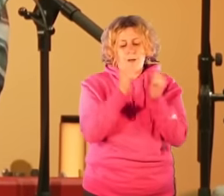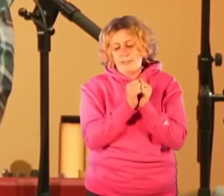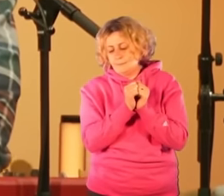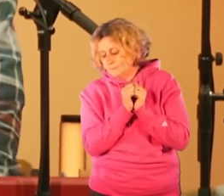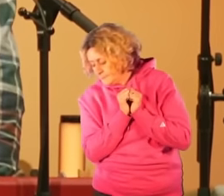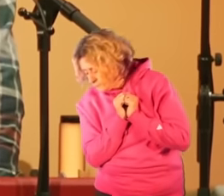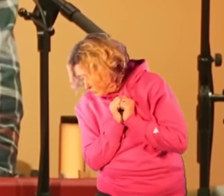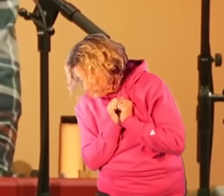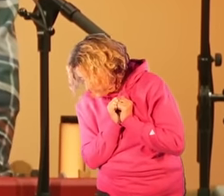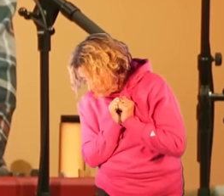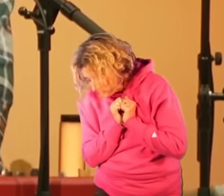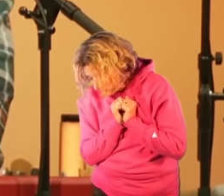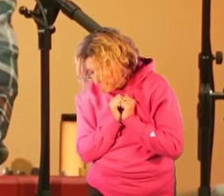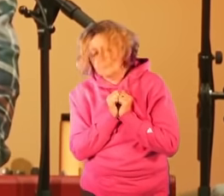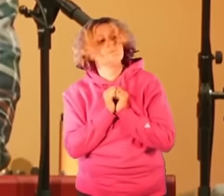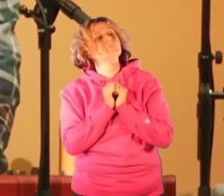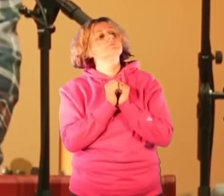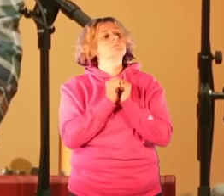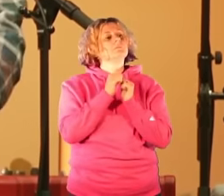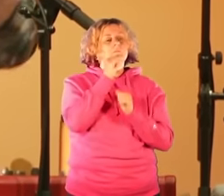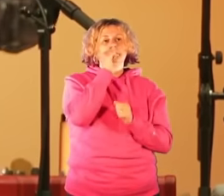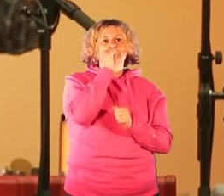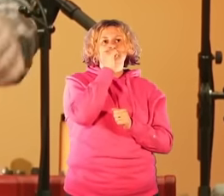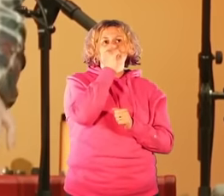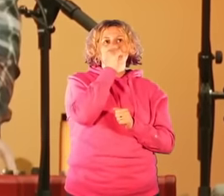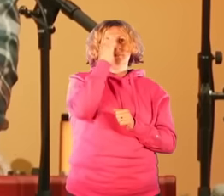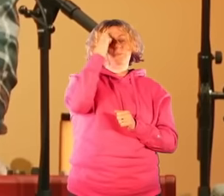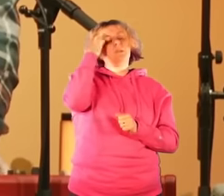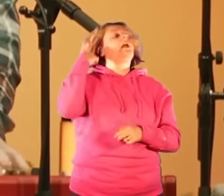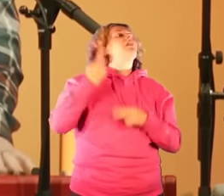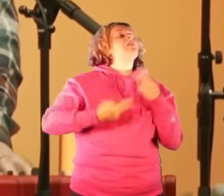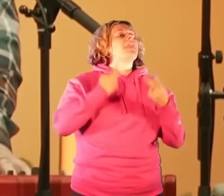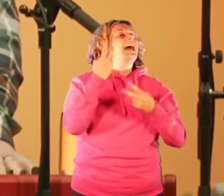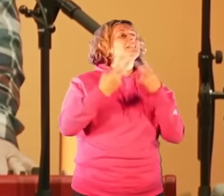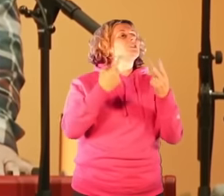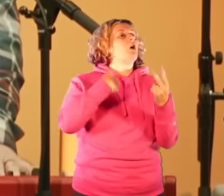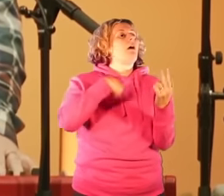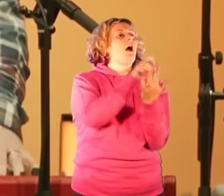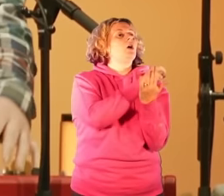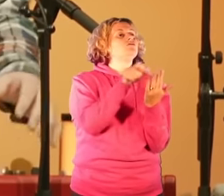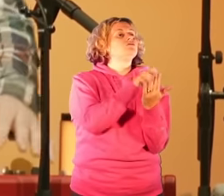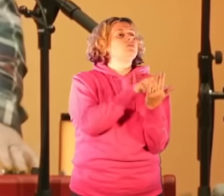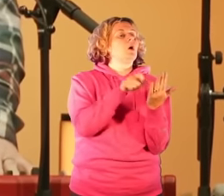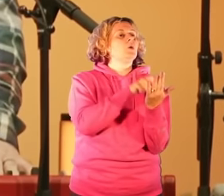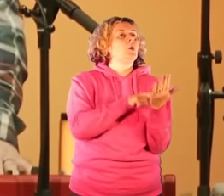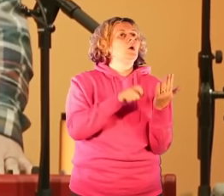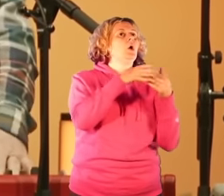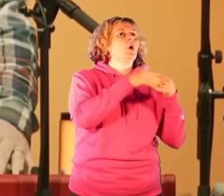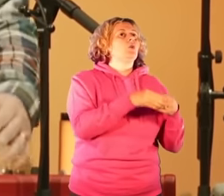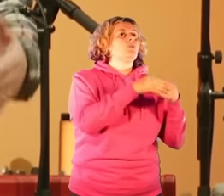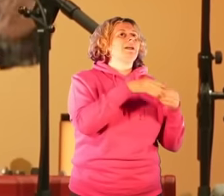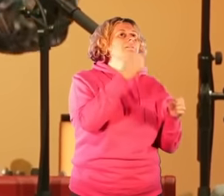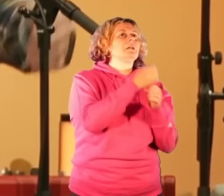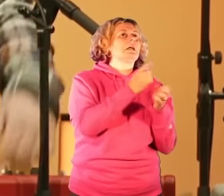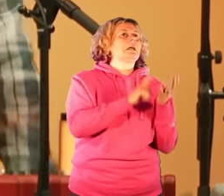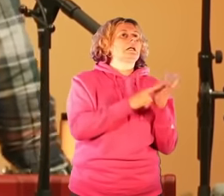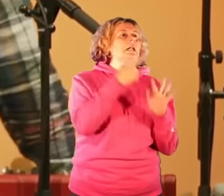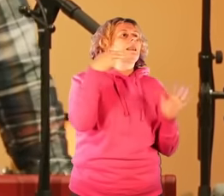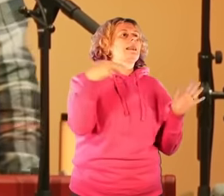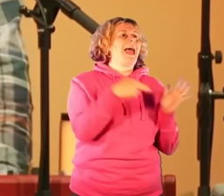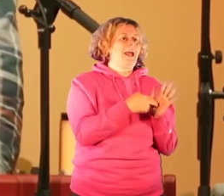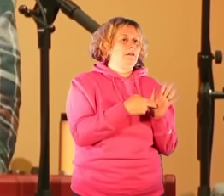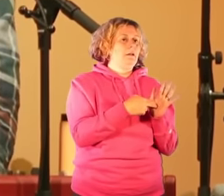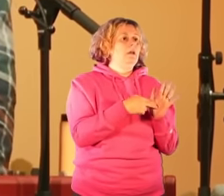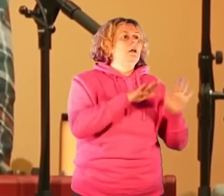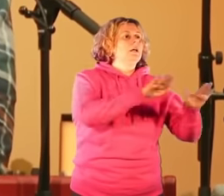amen. Amen. That was a song I wrote with my friend Glenn Scrivener, who is an